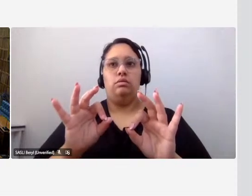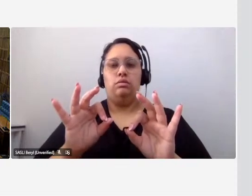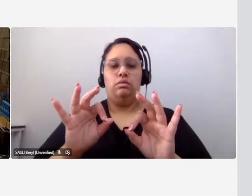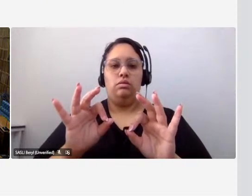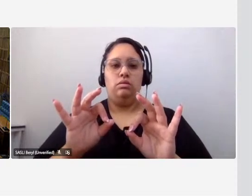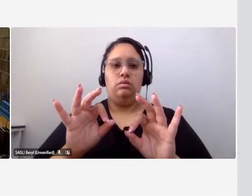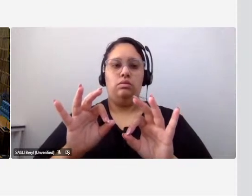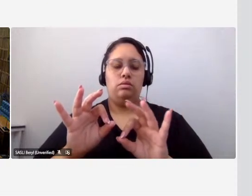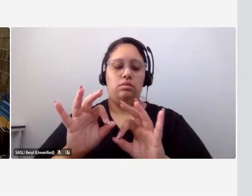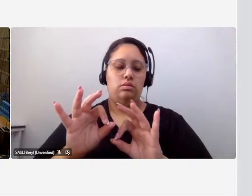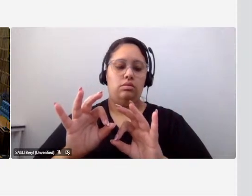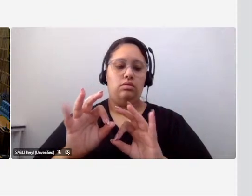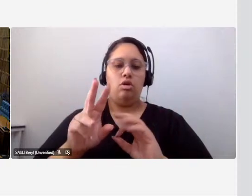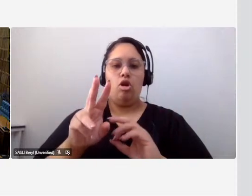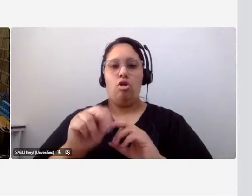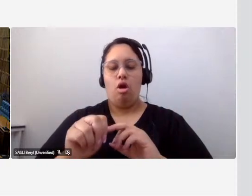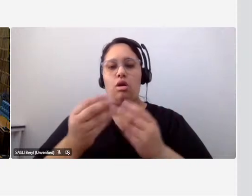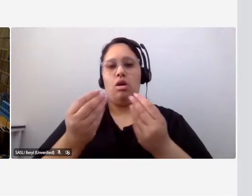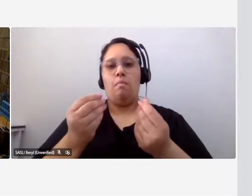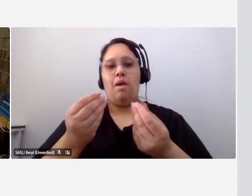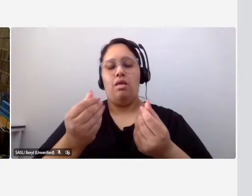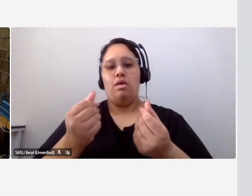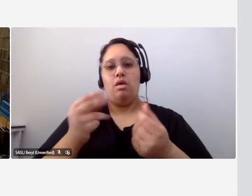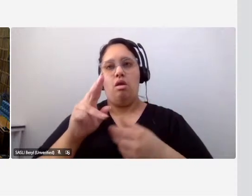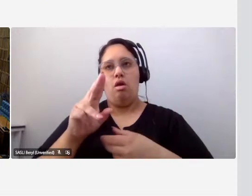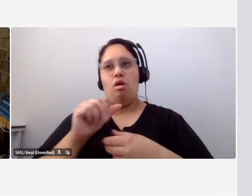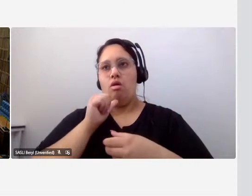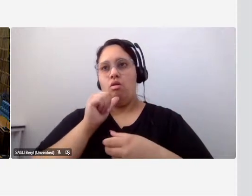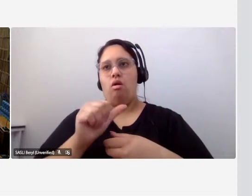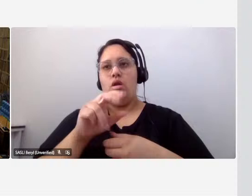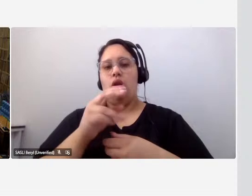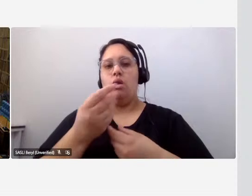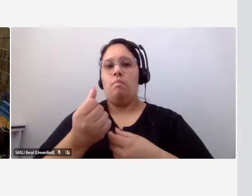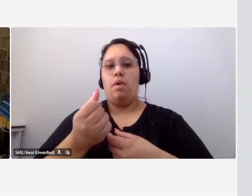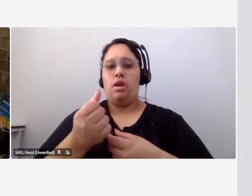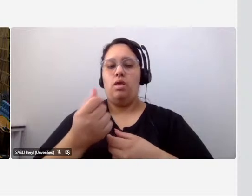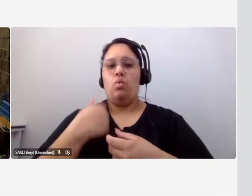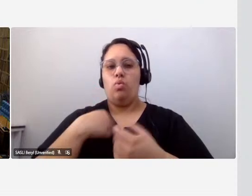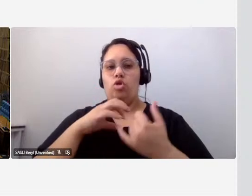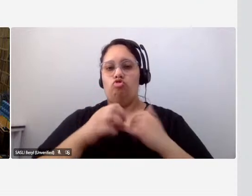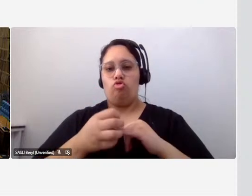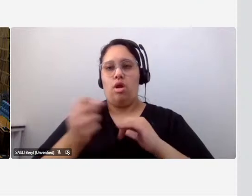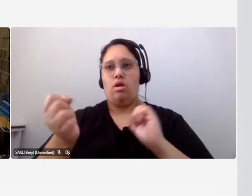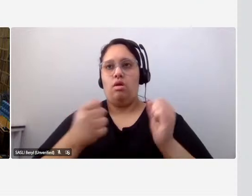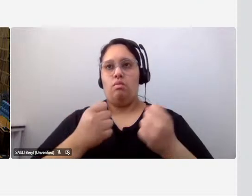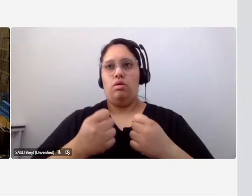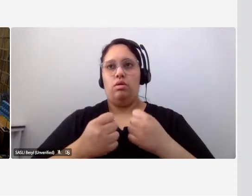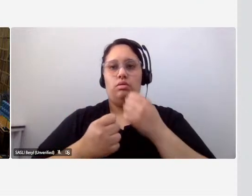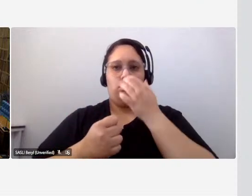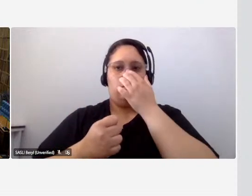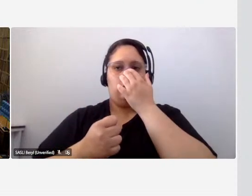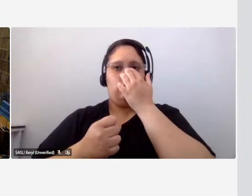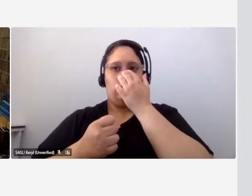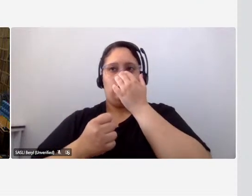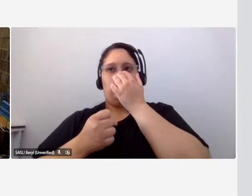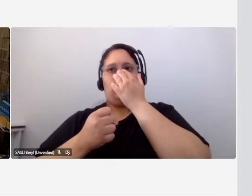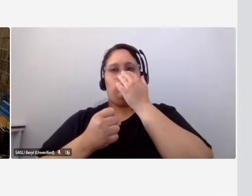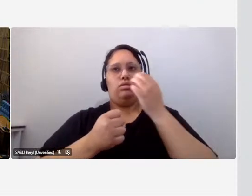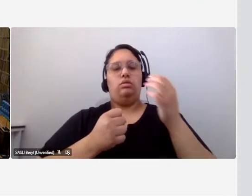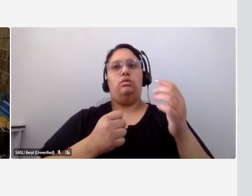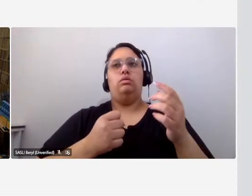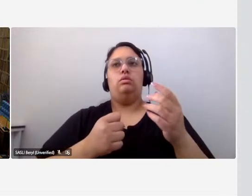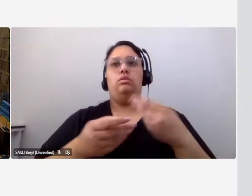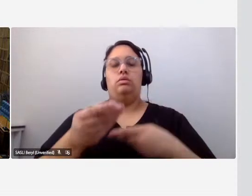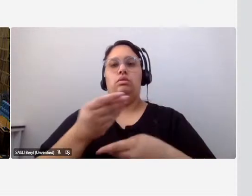HWC. The non-monetary measures that we try to employ to encourage staff mostly